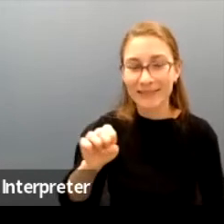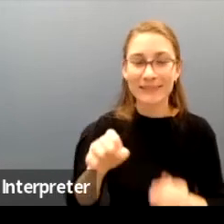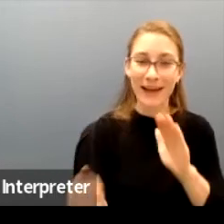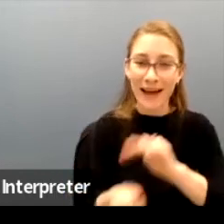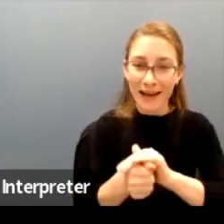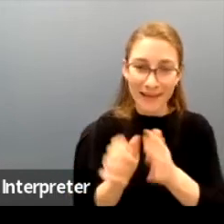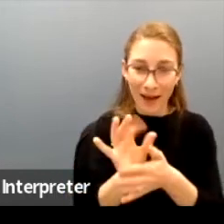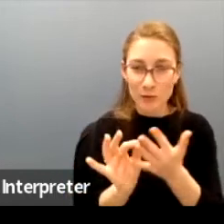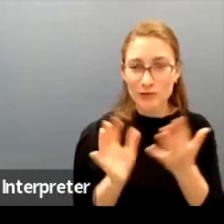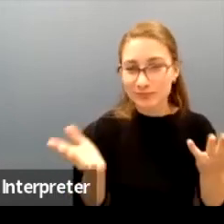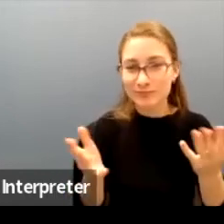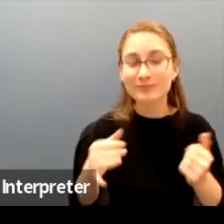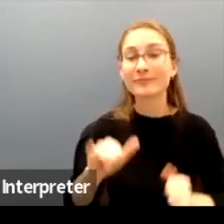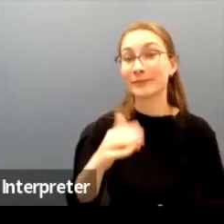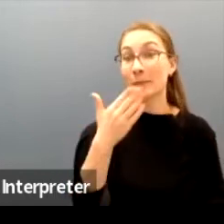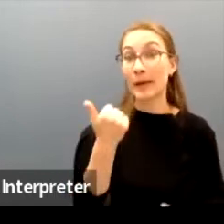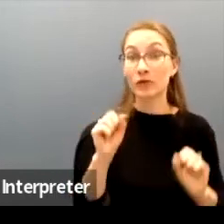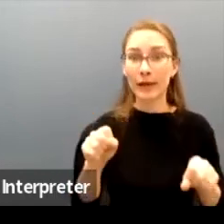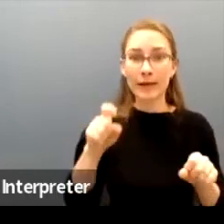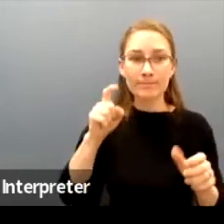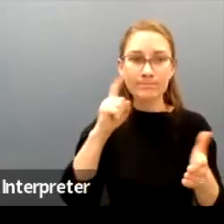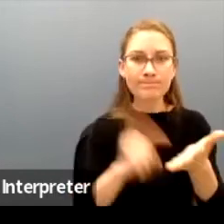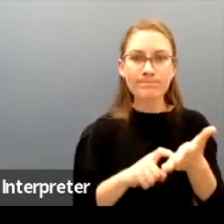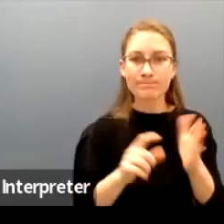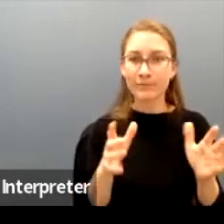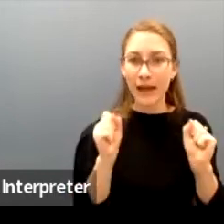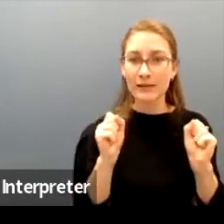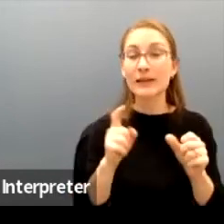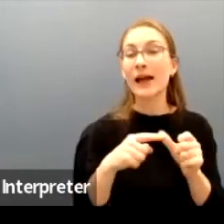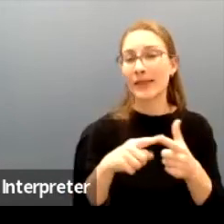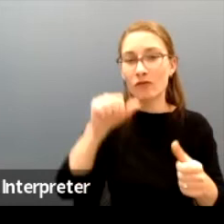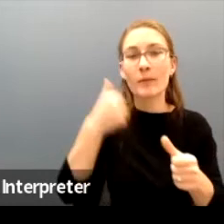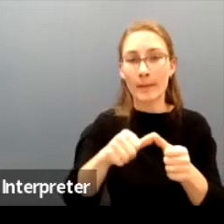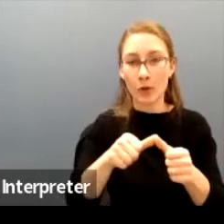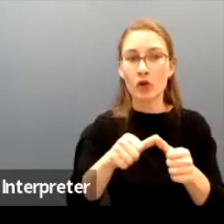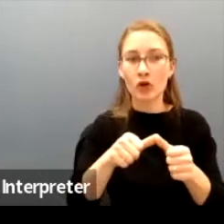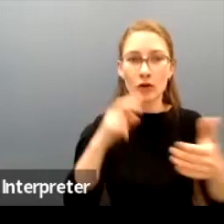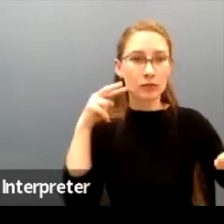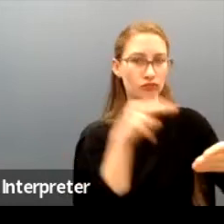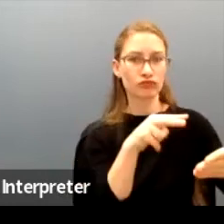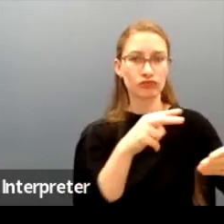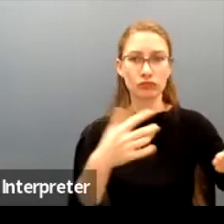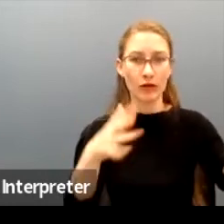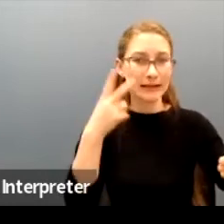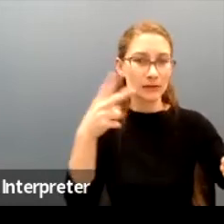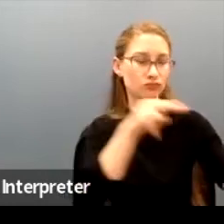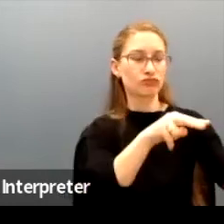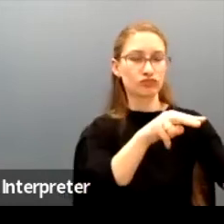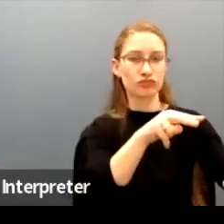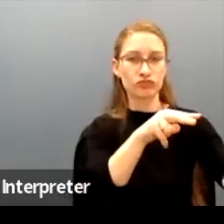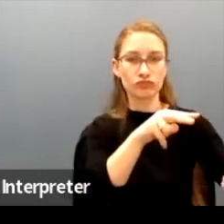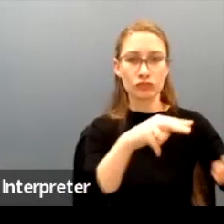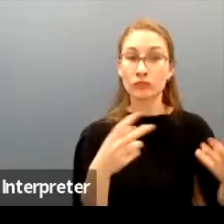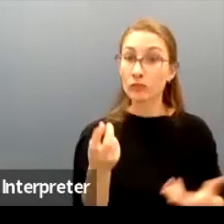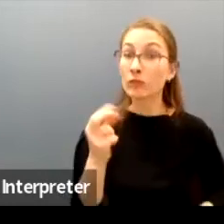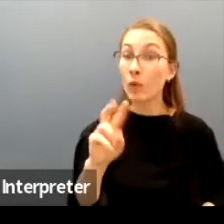individuals figure out where the word is, and then remember that motor planning. Oh, if I want to select the word my, I know I have to hit this button, then this button, then this button,